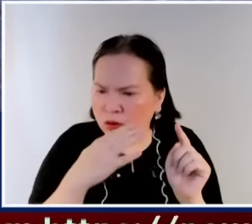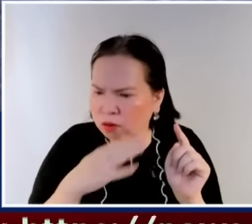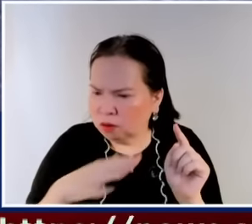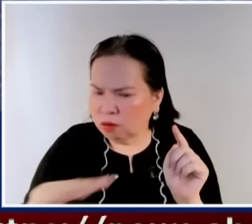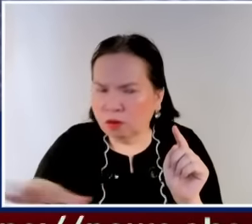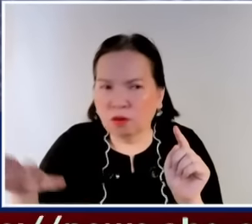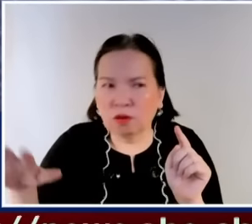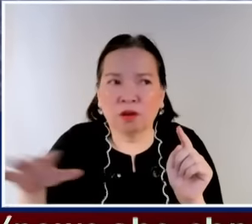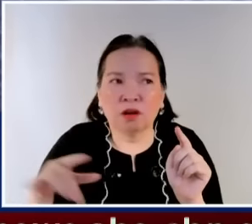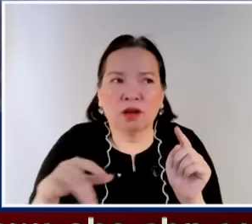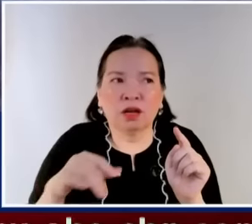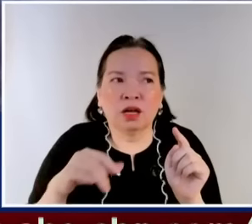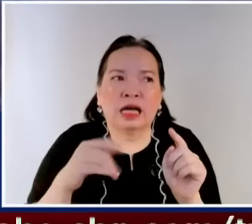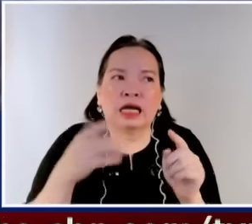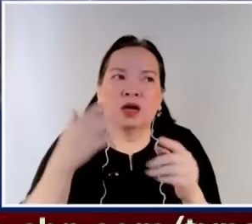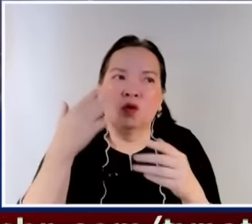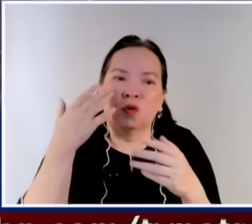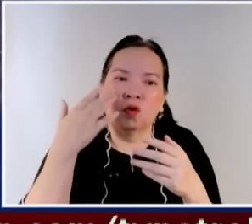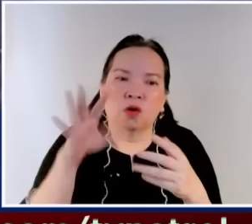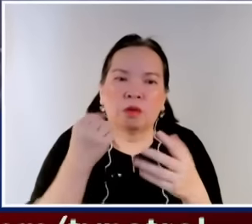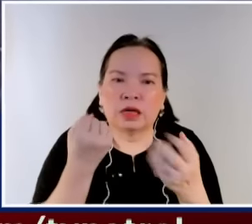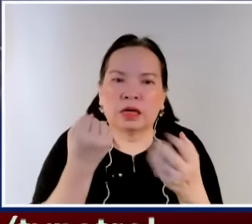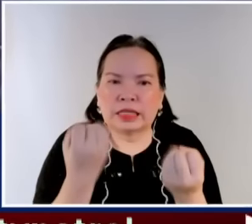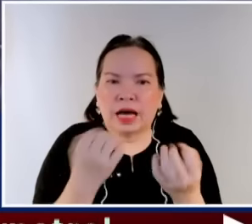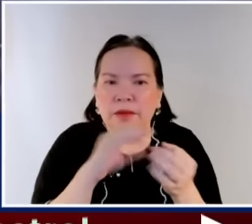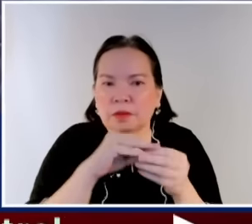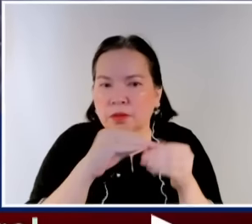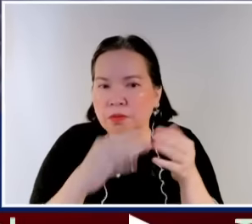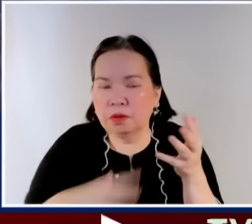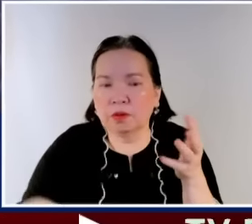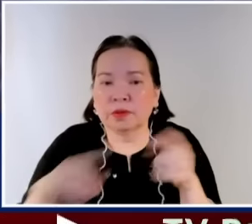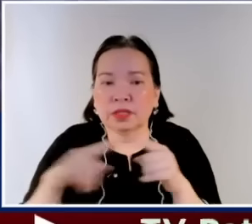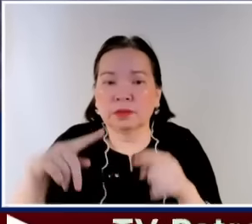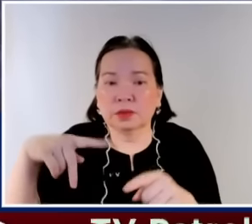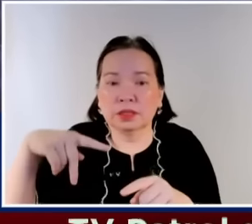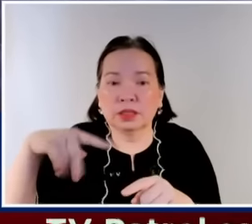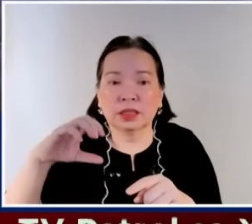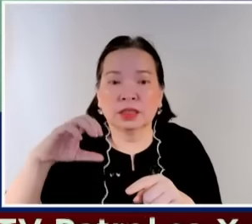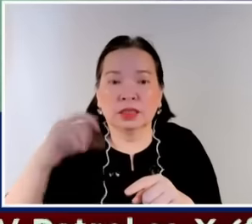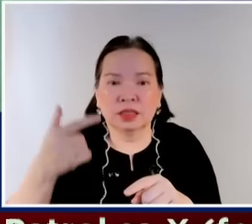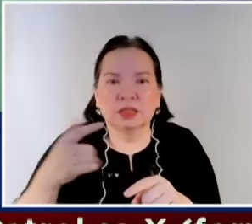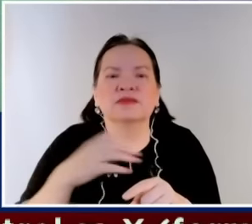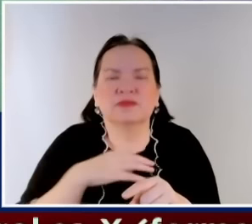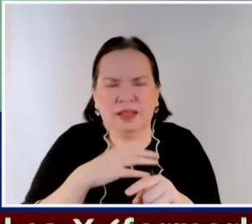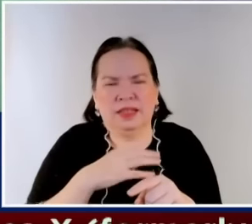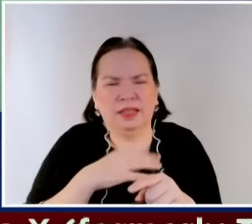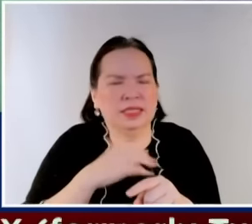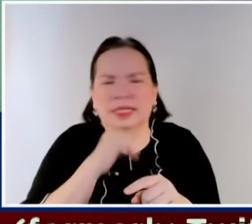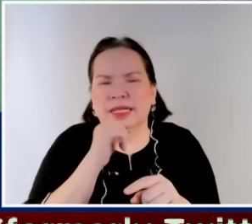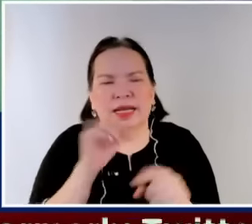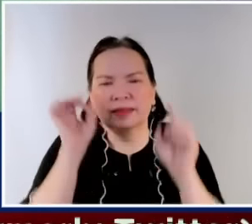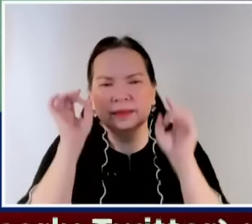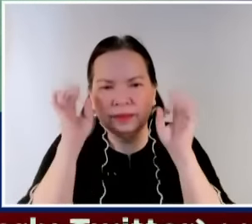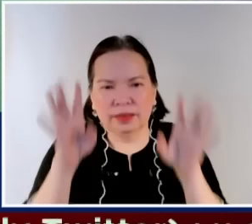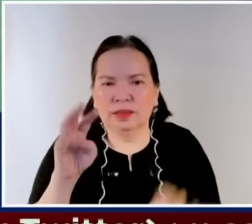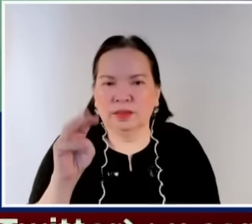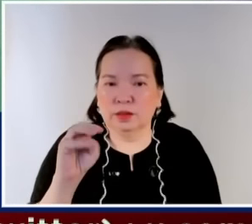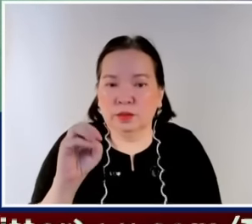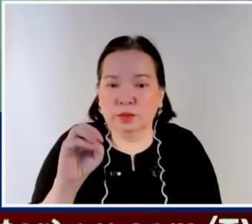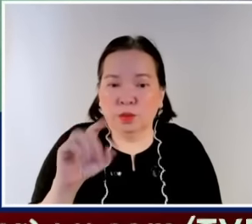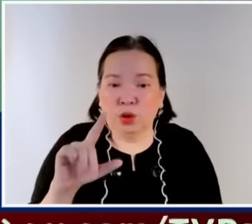pa masabi ang dami ng molasses na natapon, pero sabi ng Philippine Coast Guard, hindi naman mapanganib sa kalikasan ang molasses. Hindi